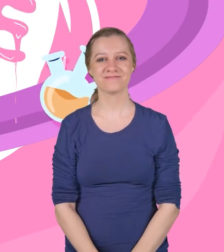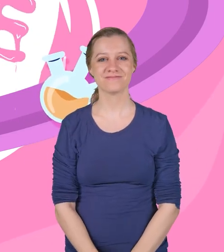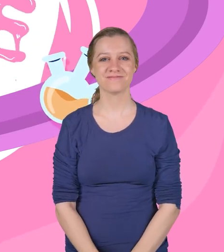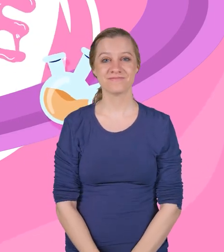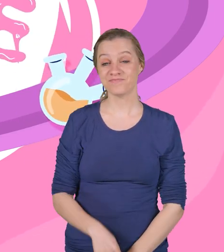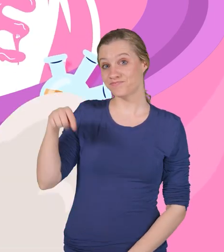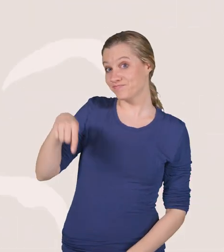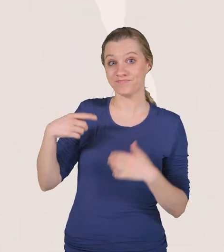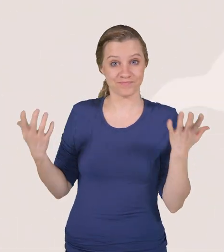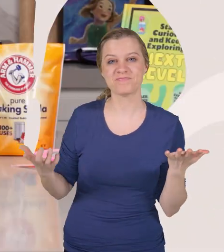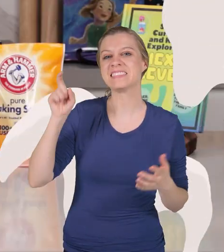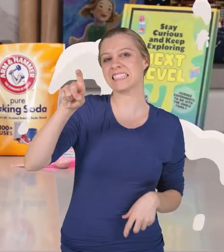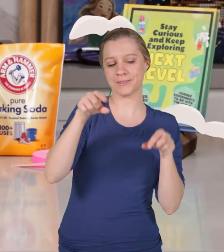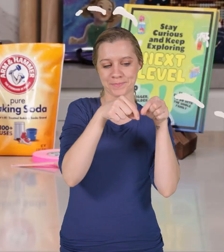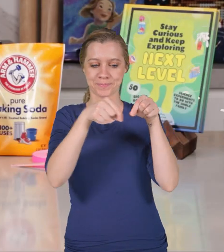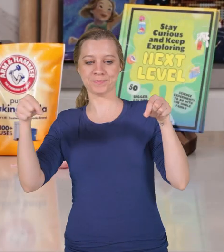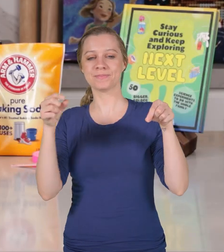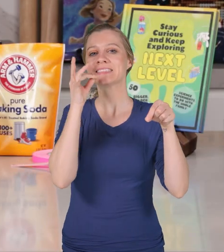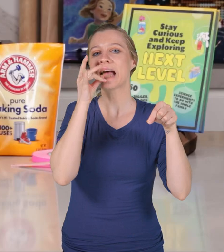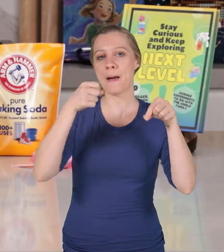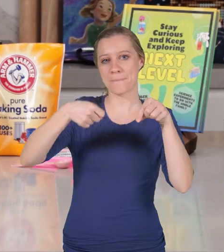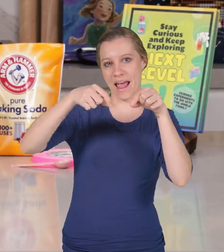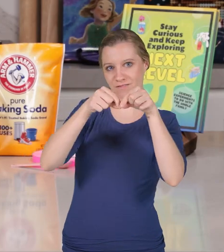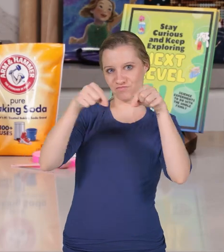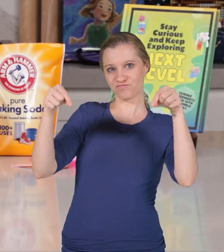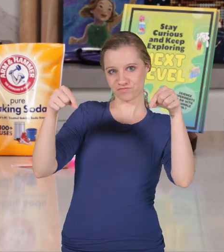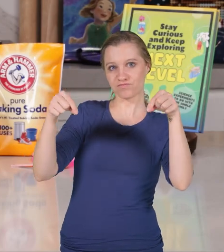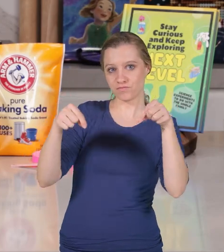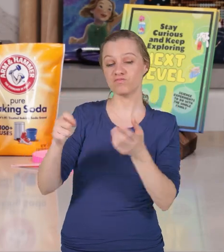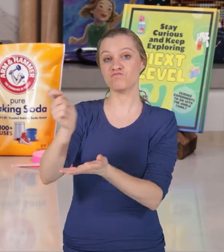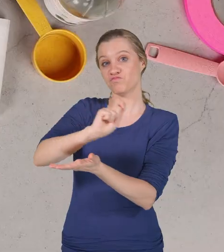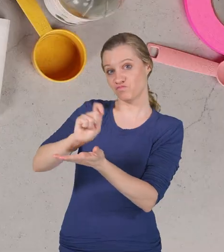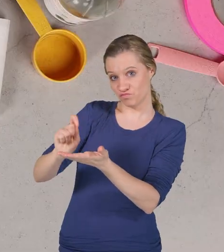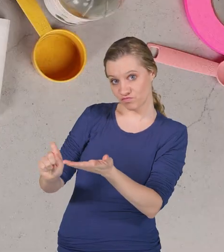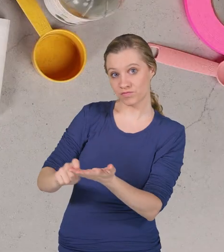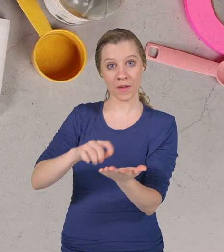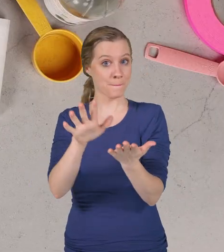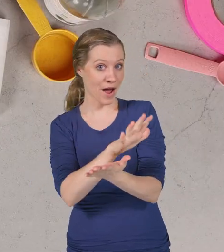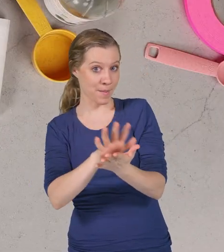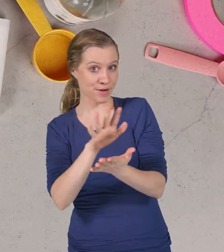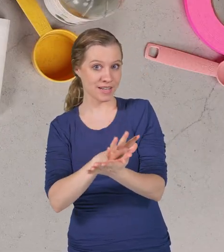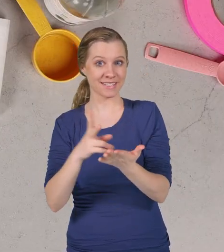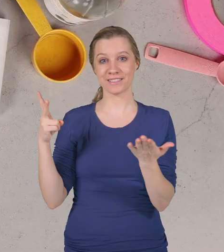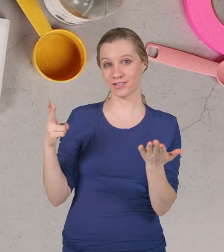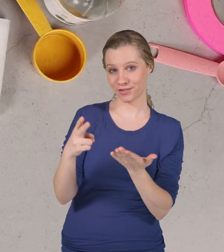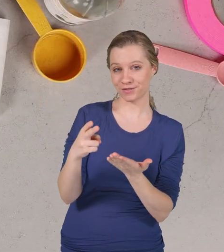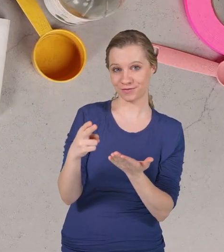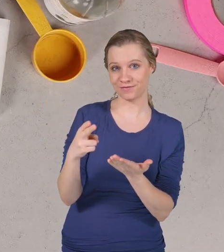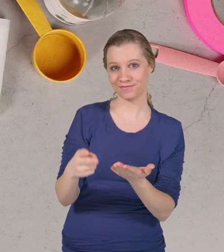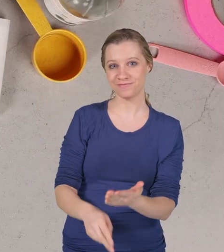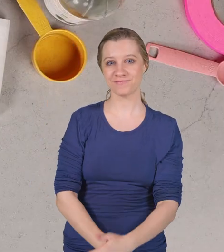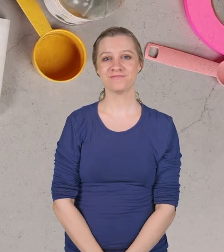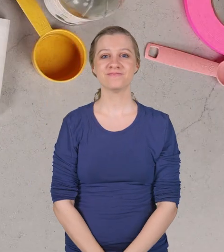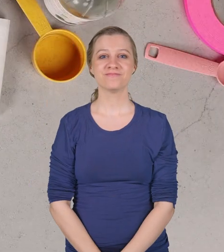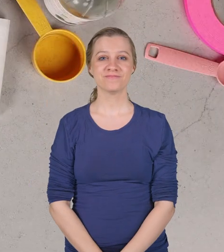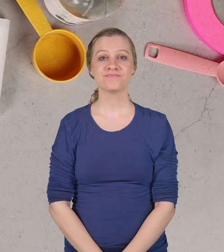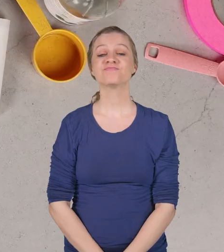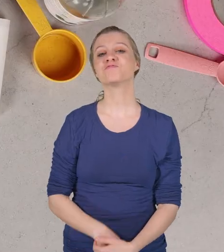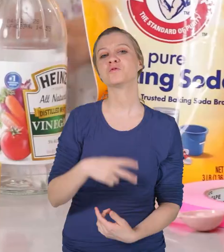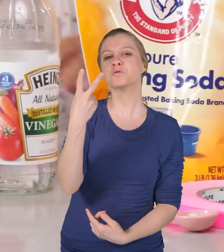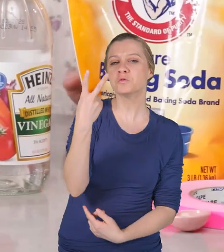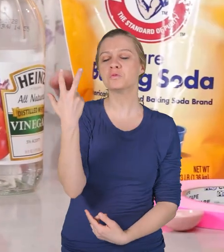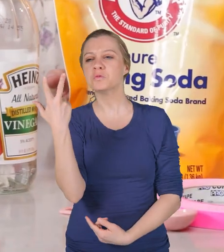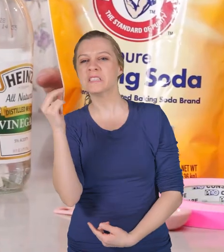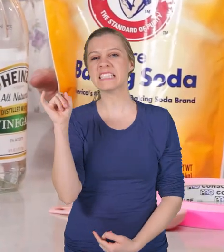exploring. For this one, you need a sealable snack bag, some markers, some paper, some